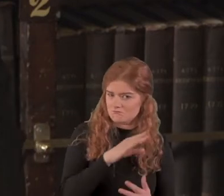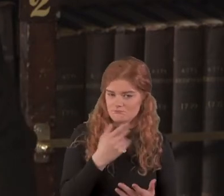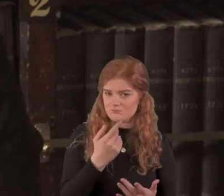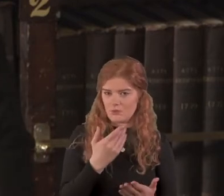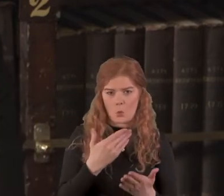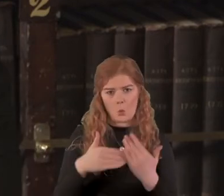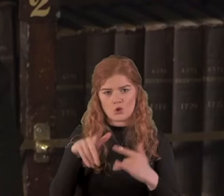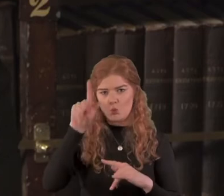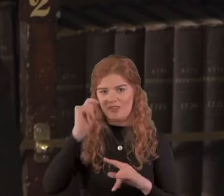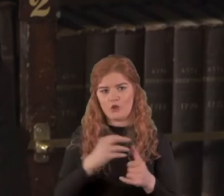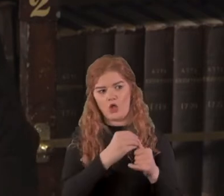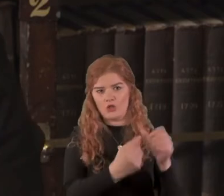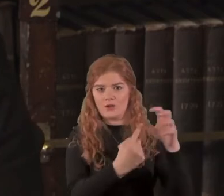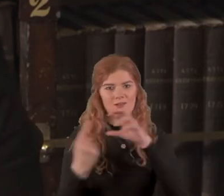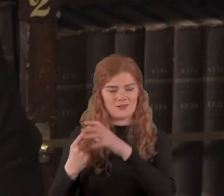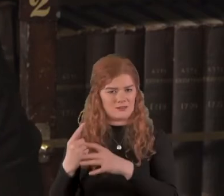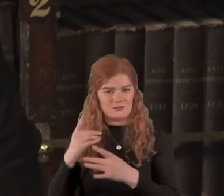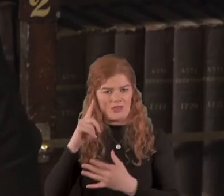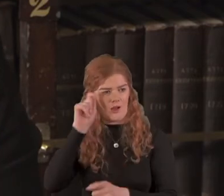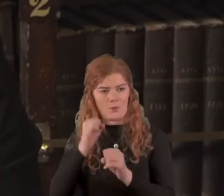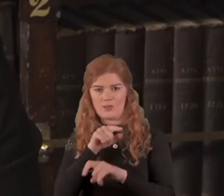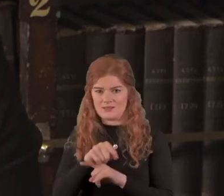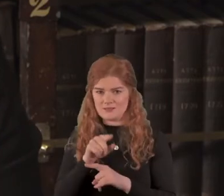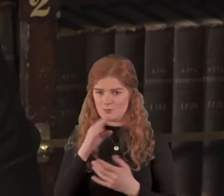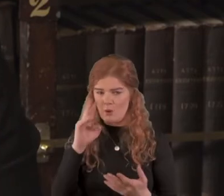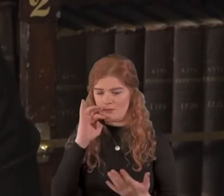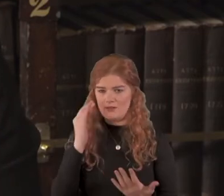the dominions have thought? There were large Irish